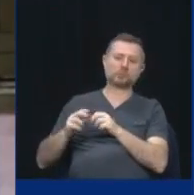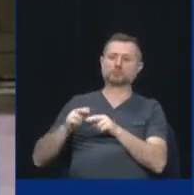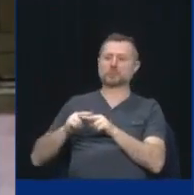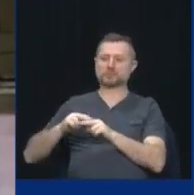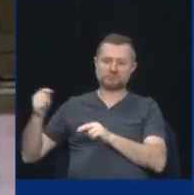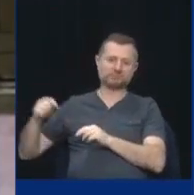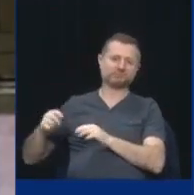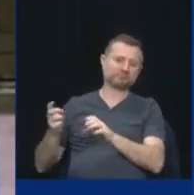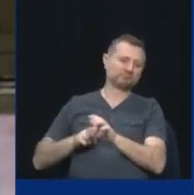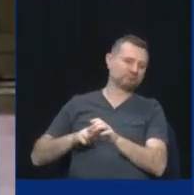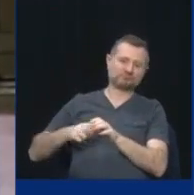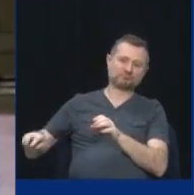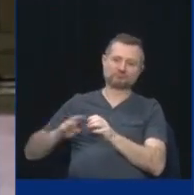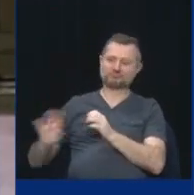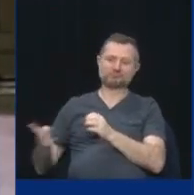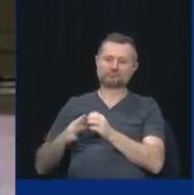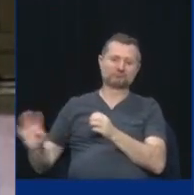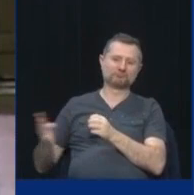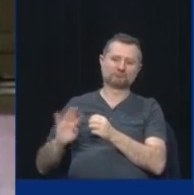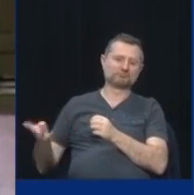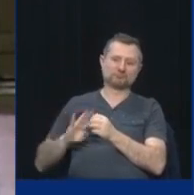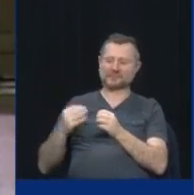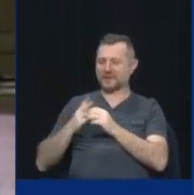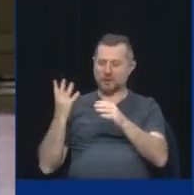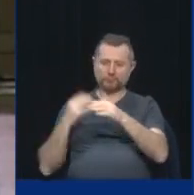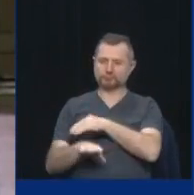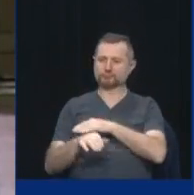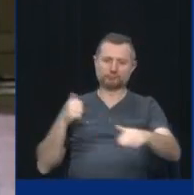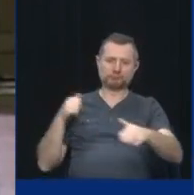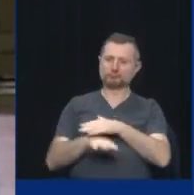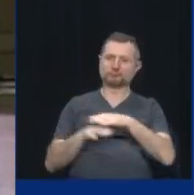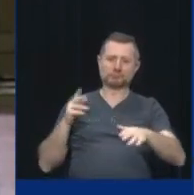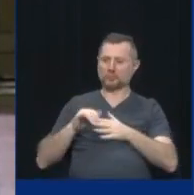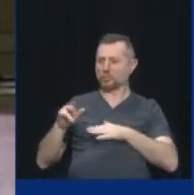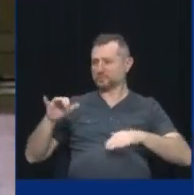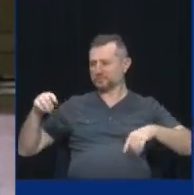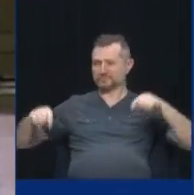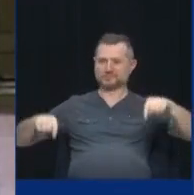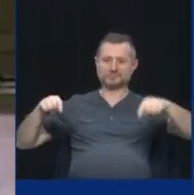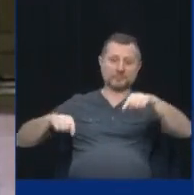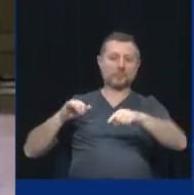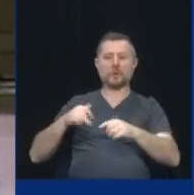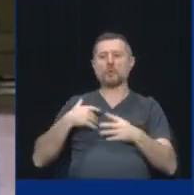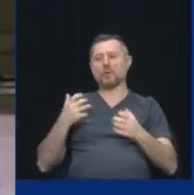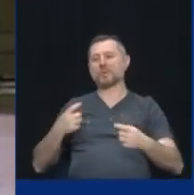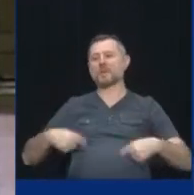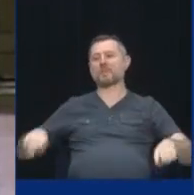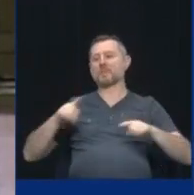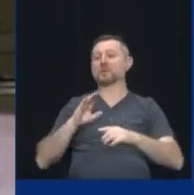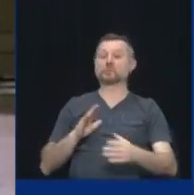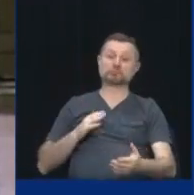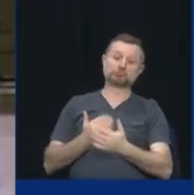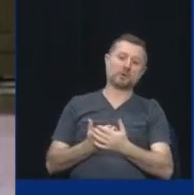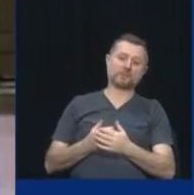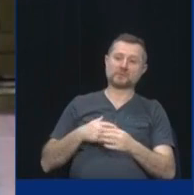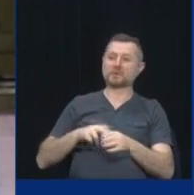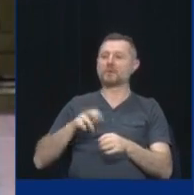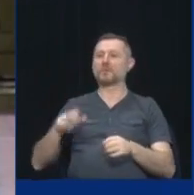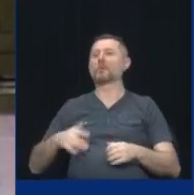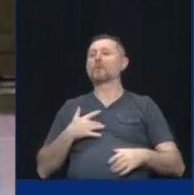cars, coming into New York in a pleasant